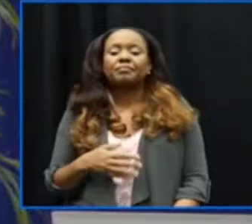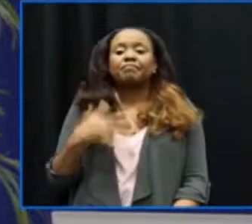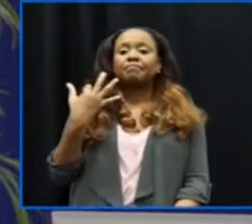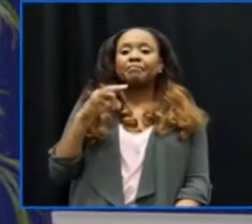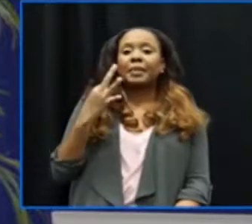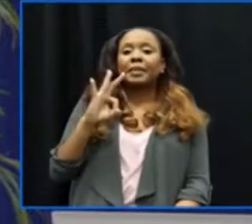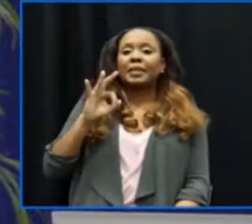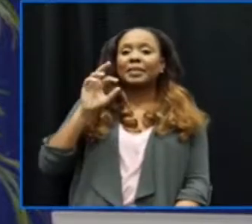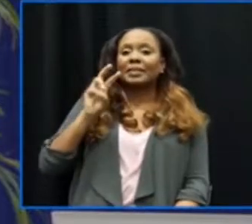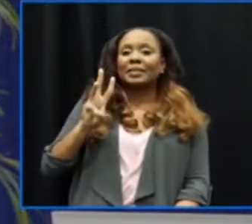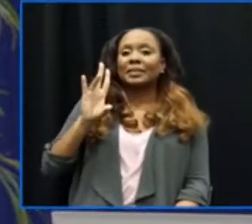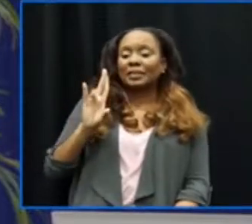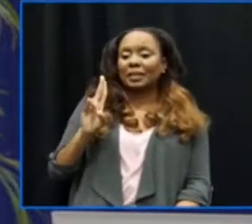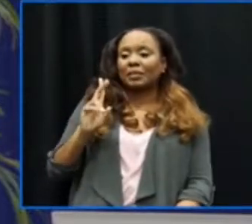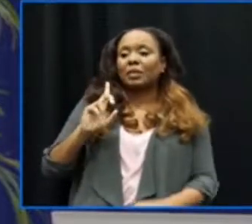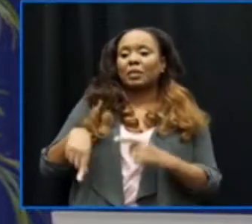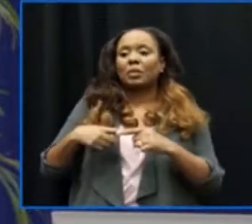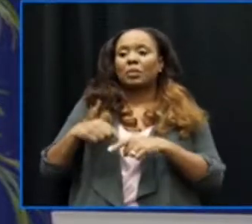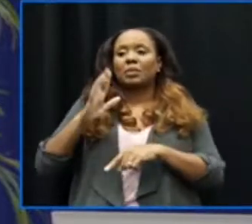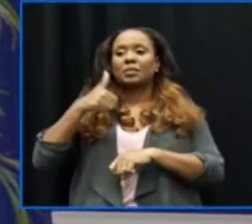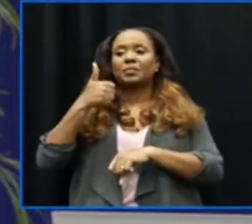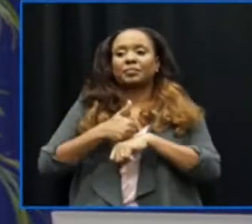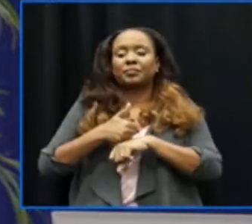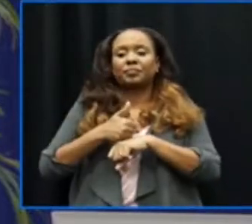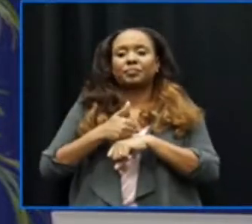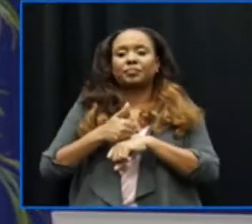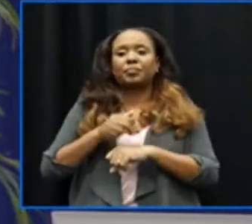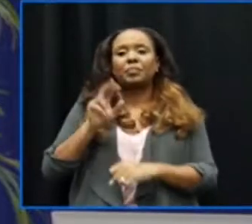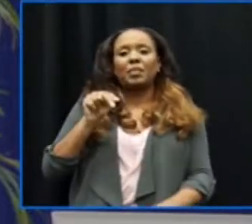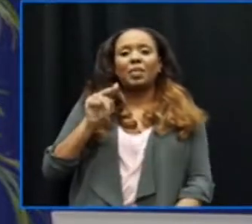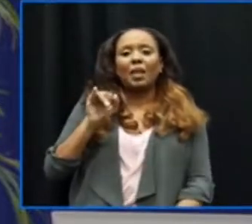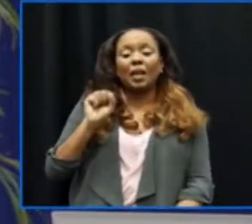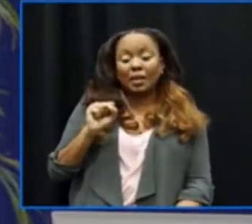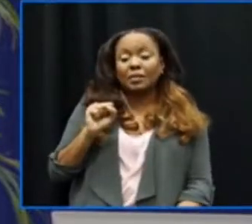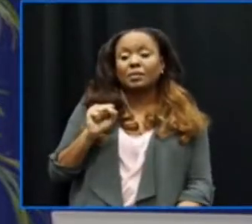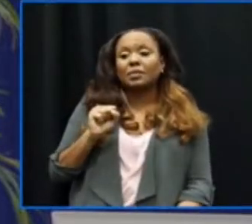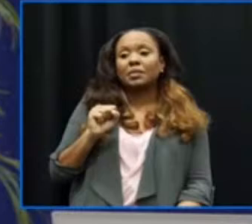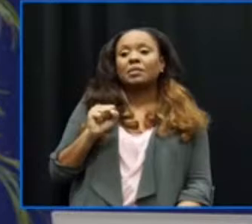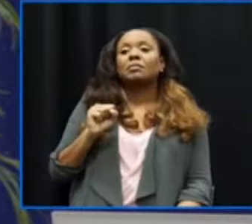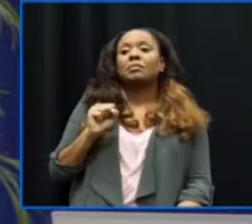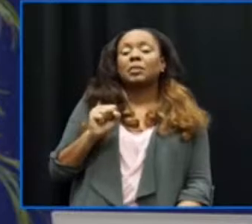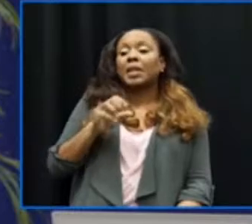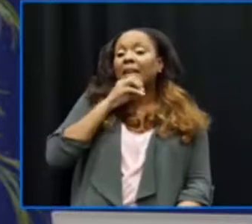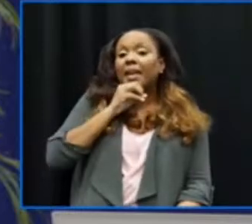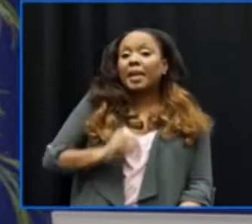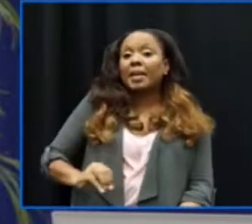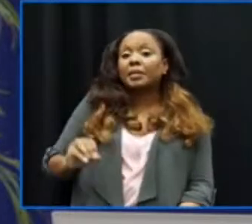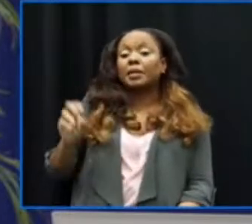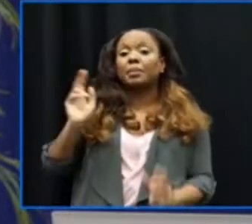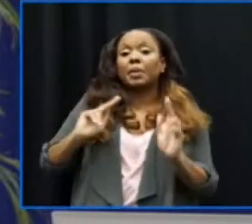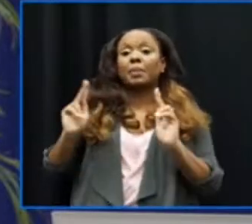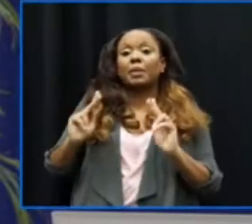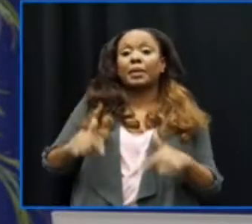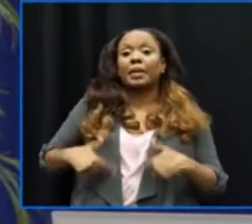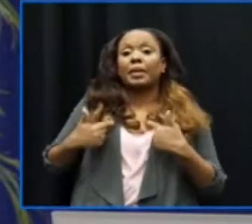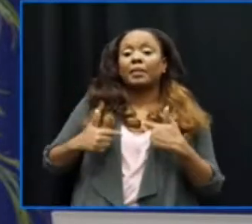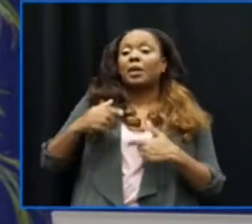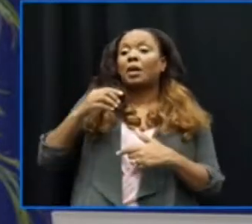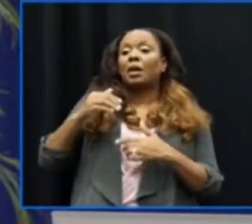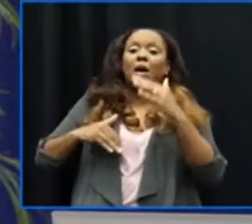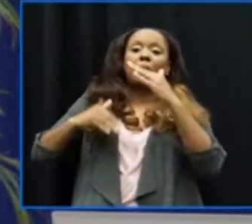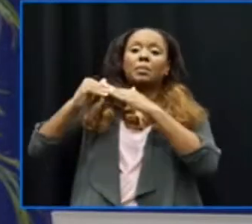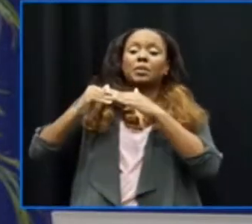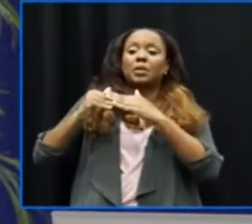this scheme was put together, the same number was about 67. So there's a progress in